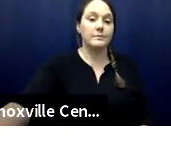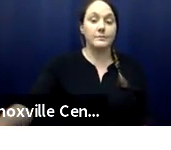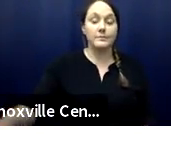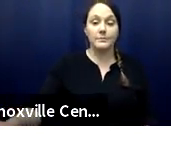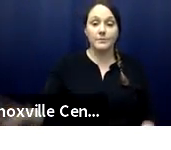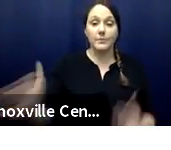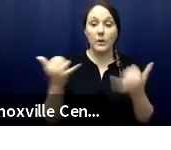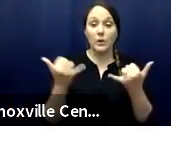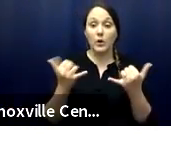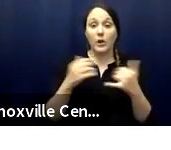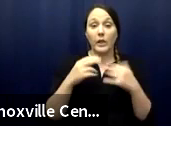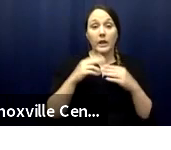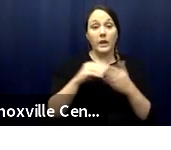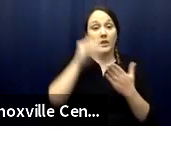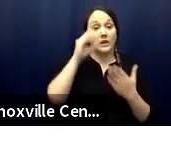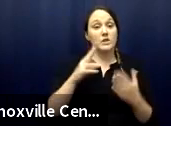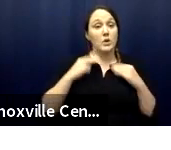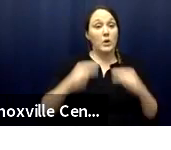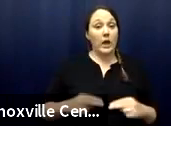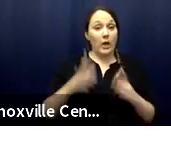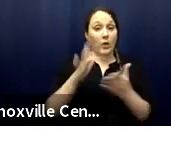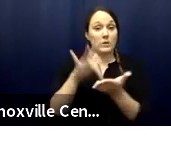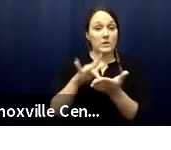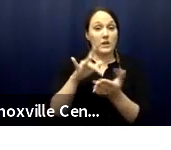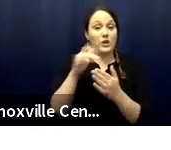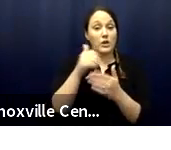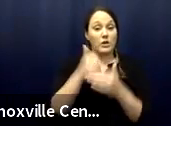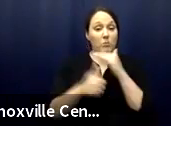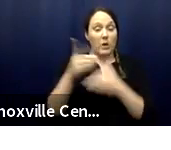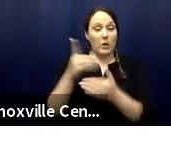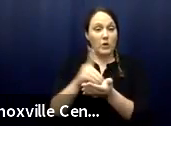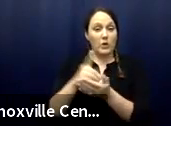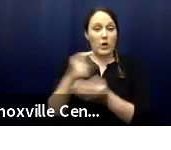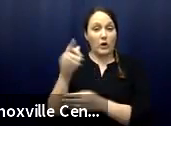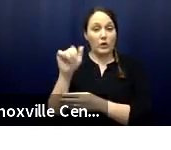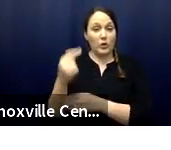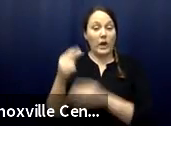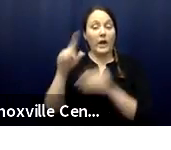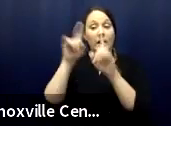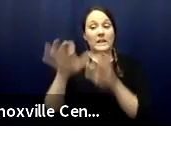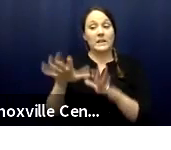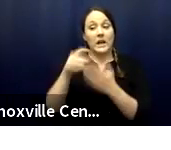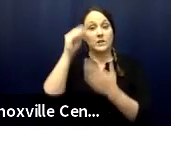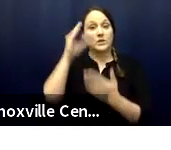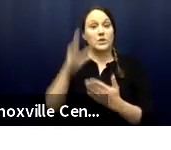Currently, our Student Health Center under Dr. Gregg's leadership tests students who are exhibiting symptoms of